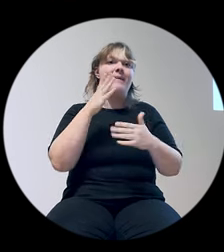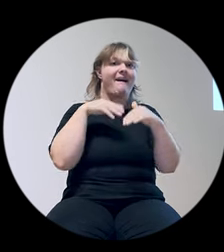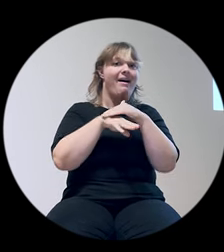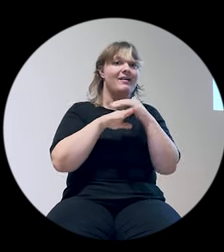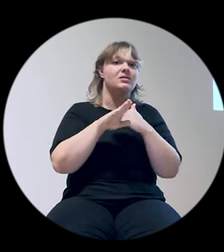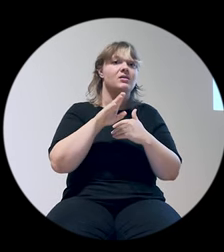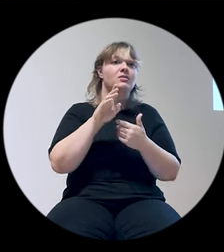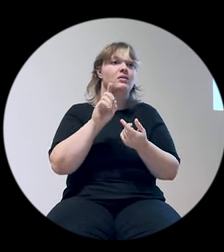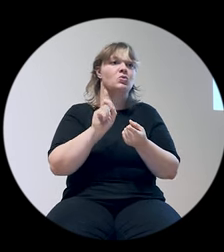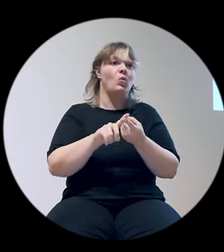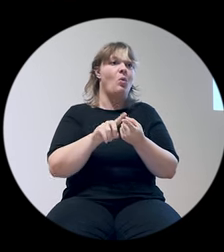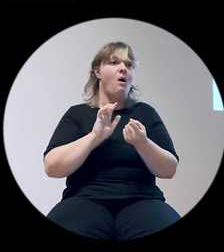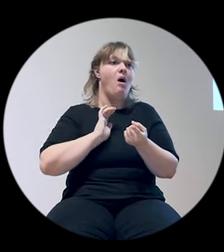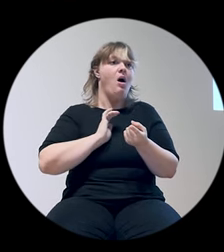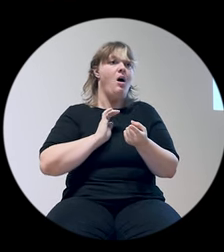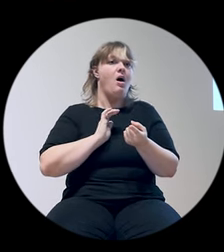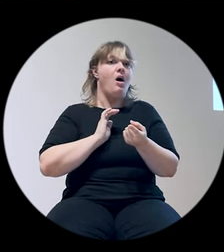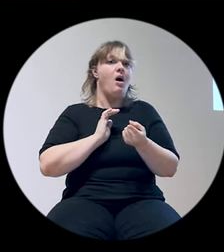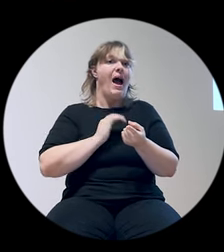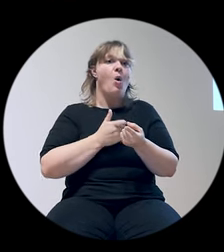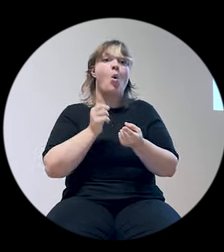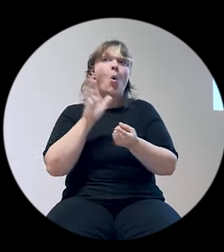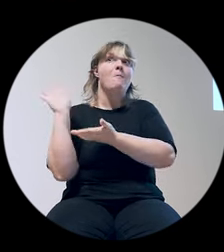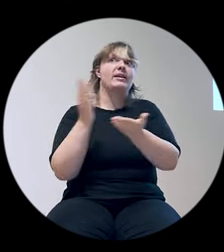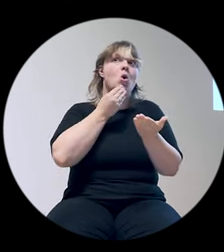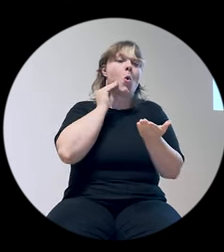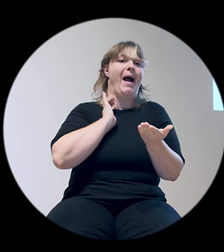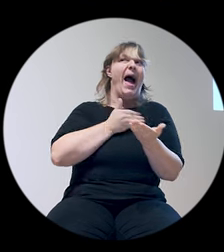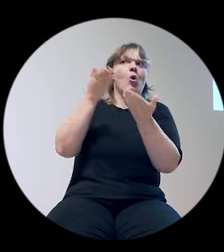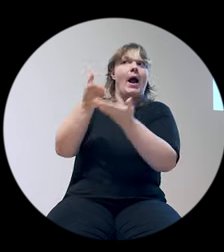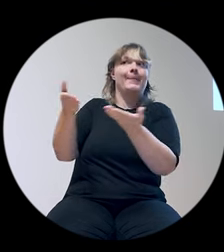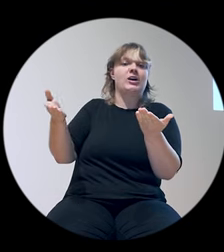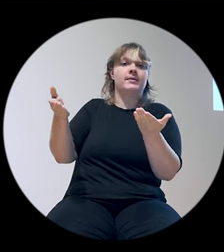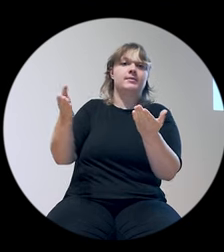to our bringing home our objects,